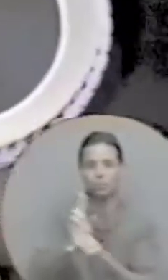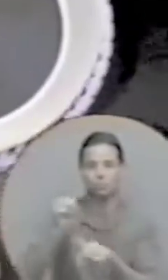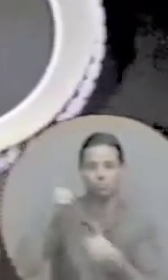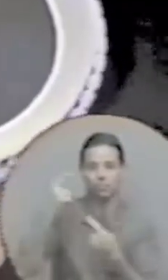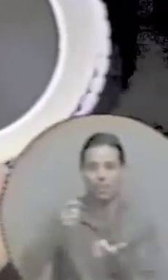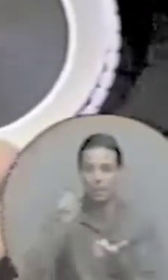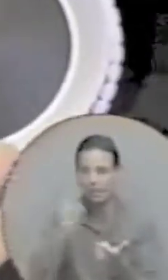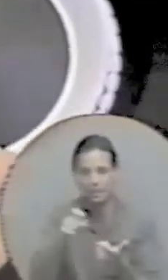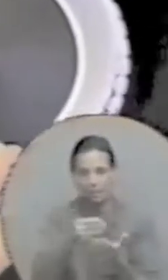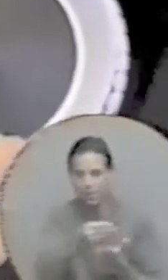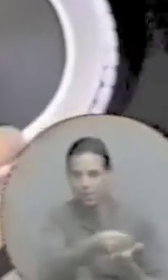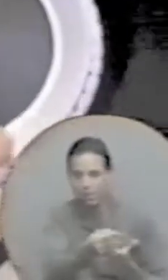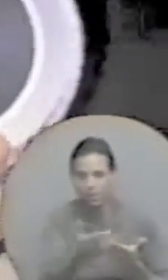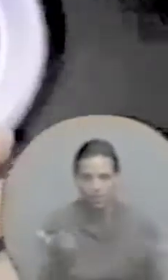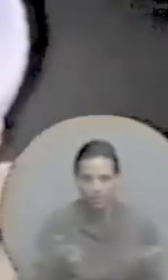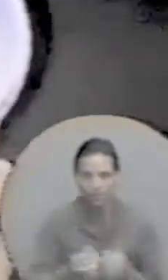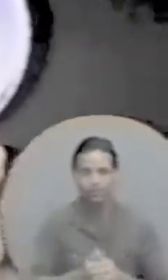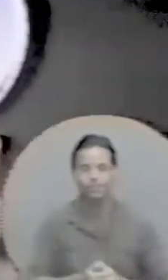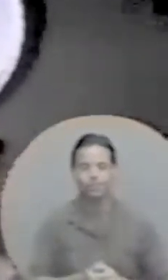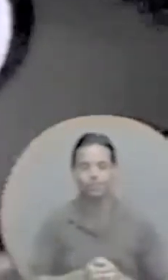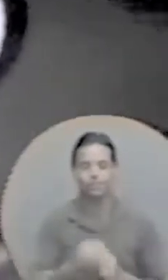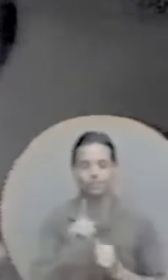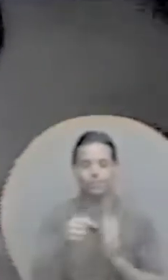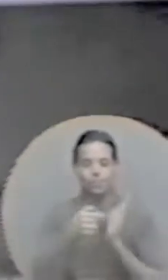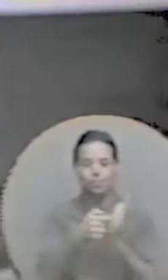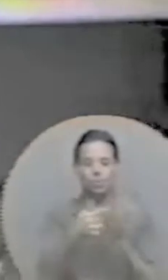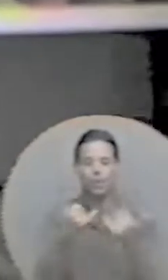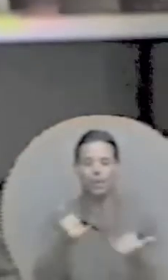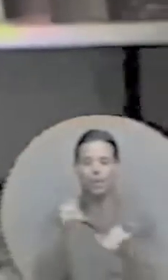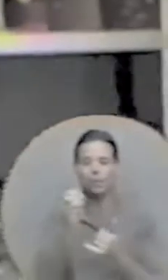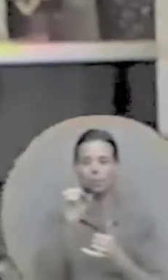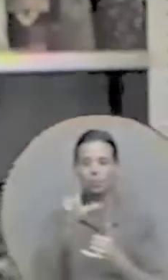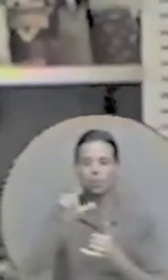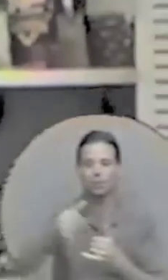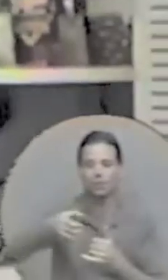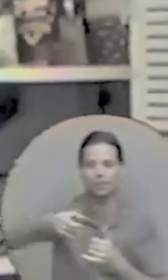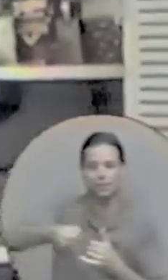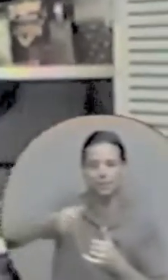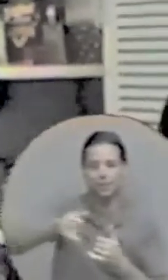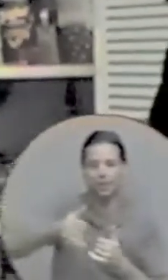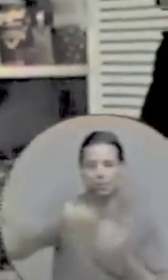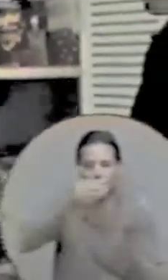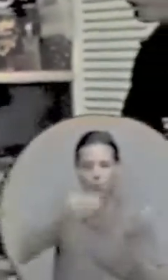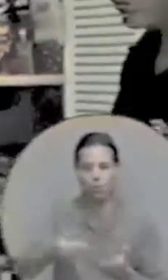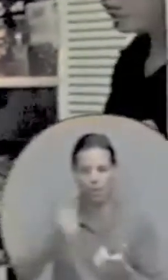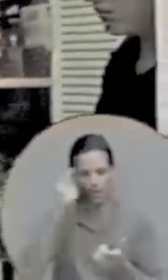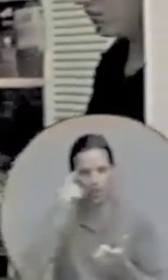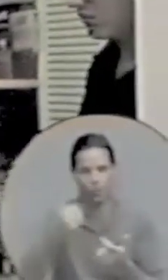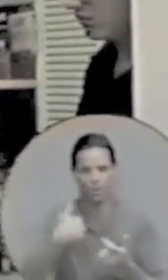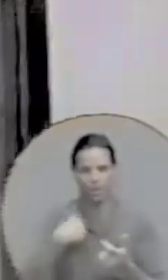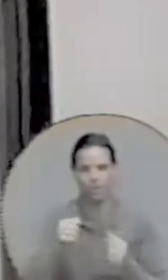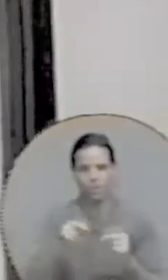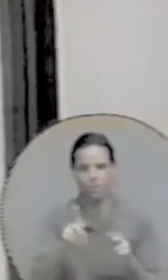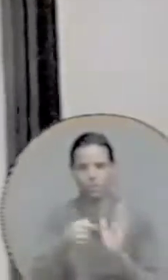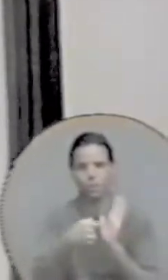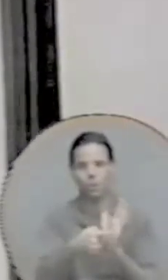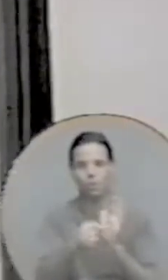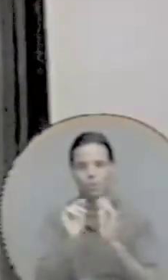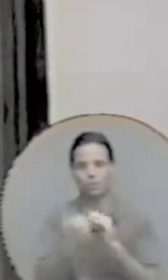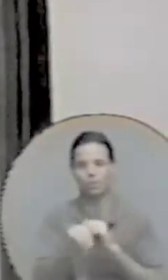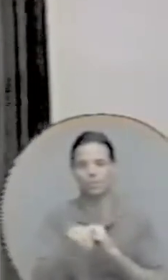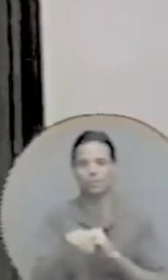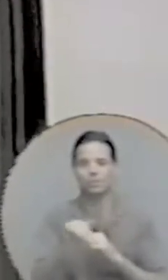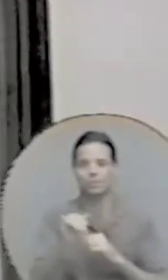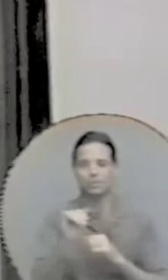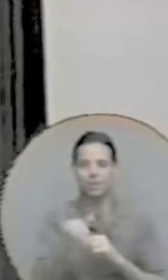what you need. You're holding up the little tool right now that you brought. Actually, I think you'll have a chance to show it. And I'll have a chance to show